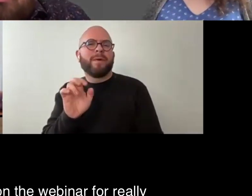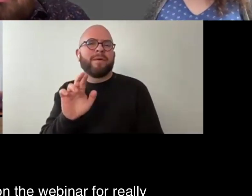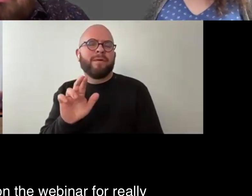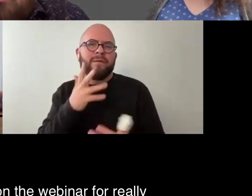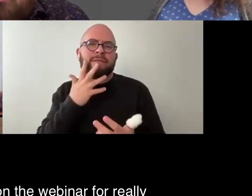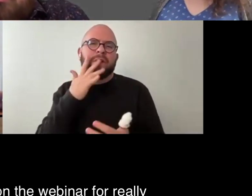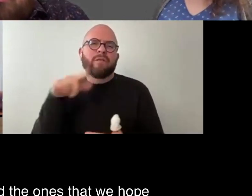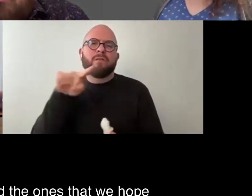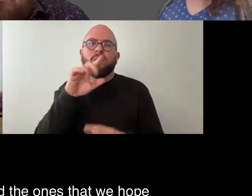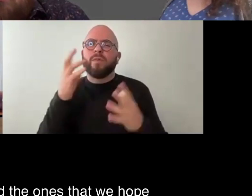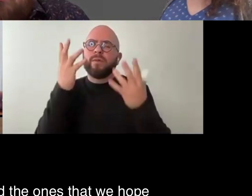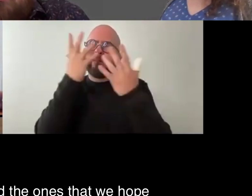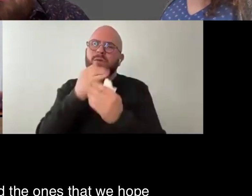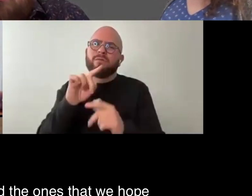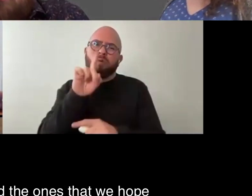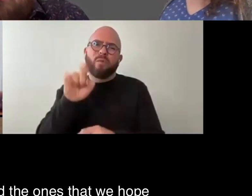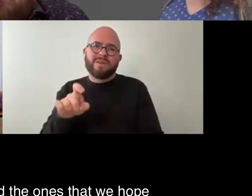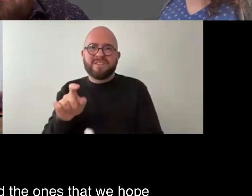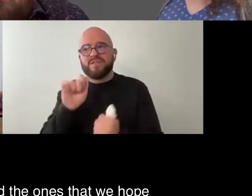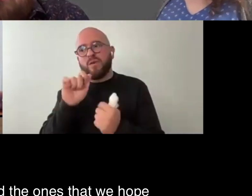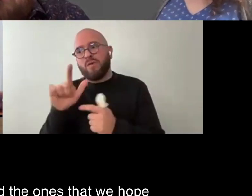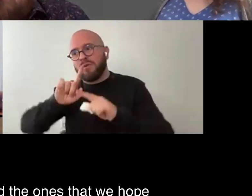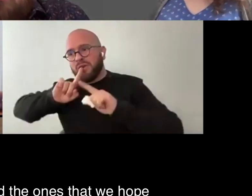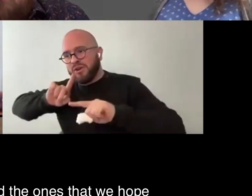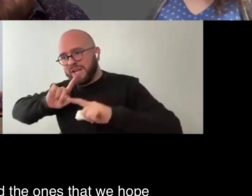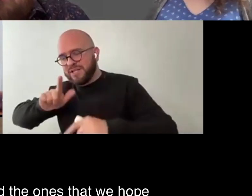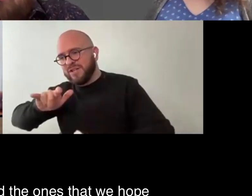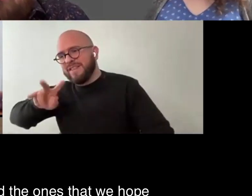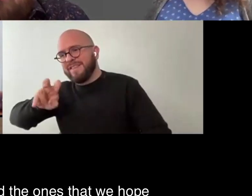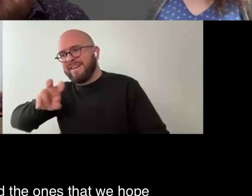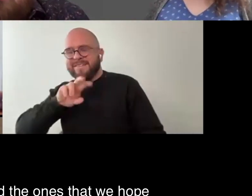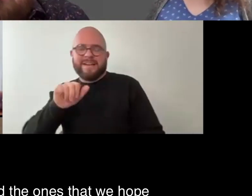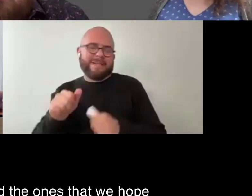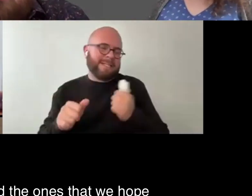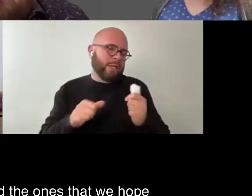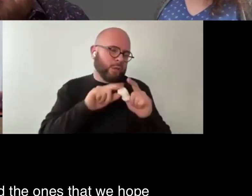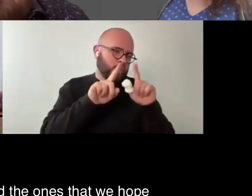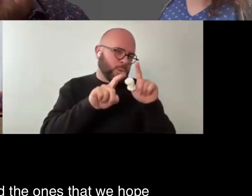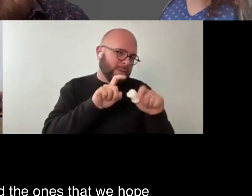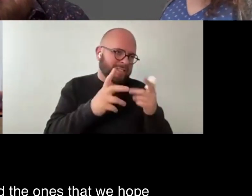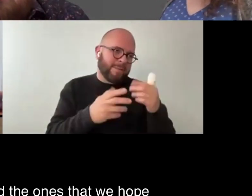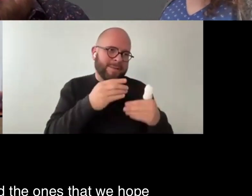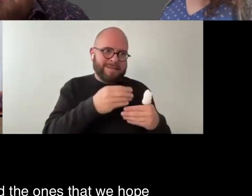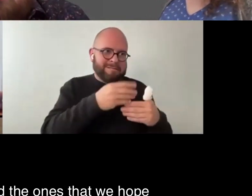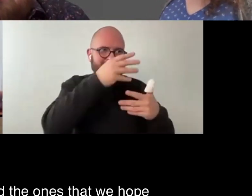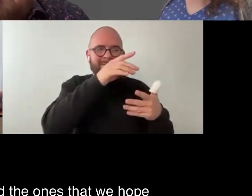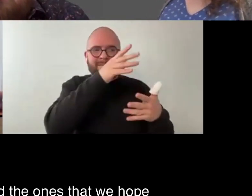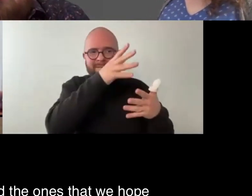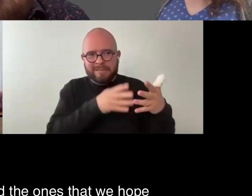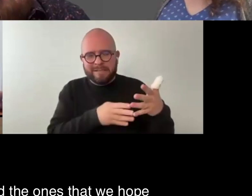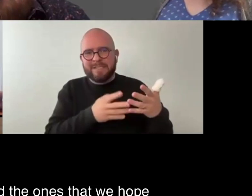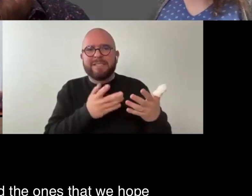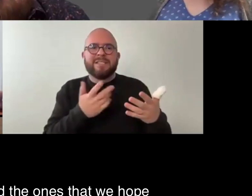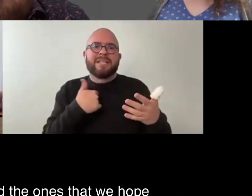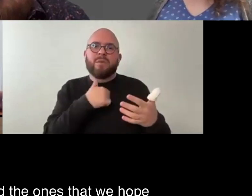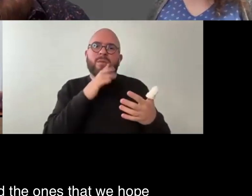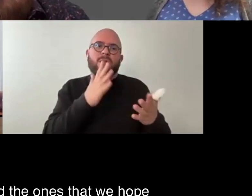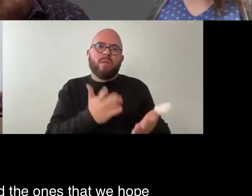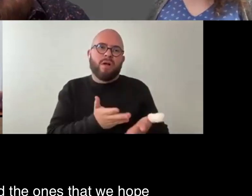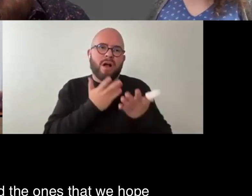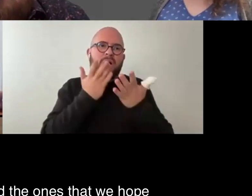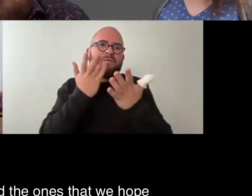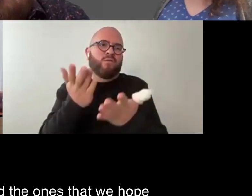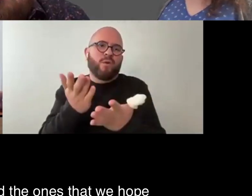questions, both the ones that I was able to answer live and the ones that we hope to offer up to the ether